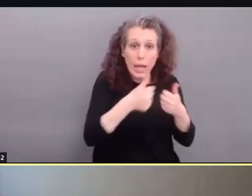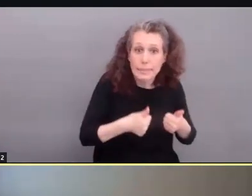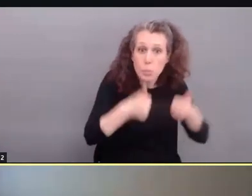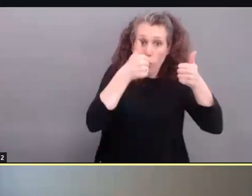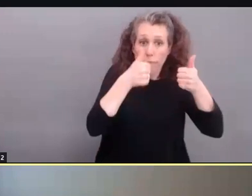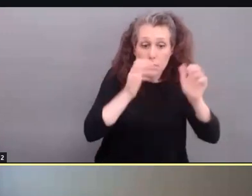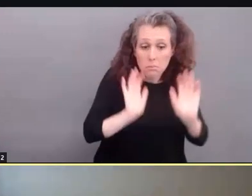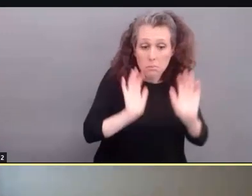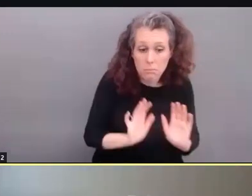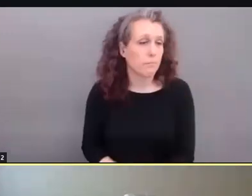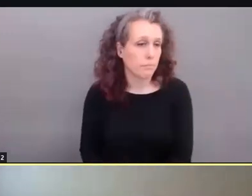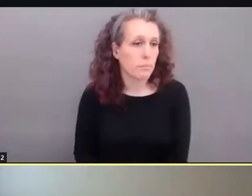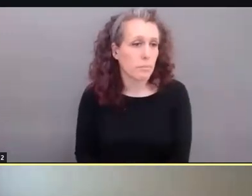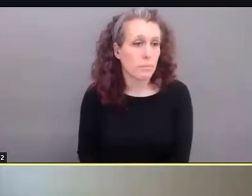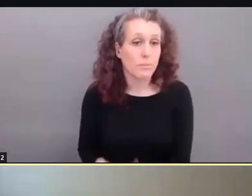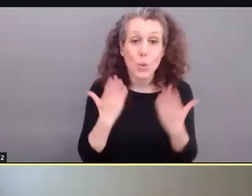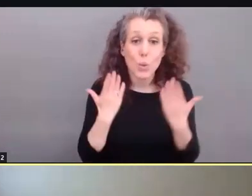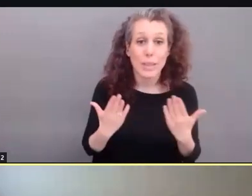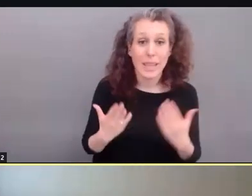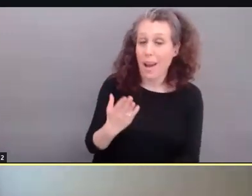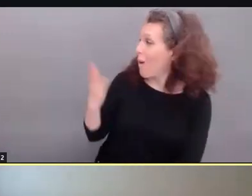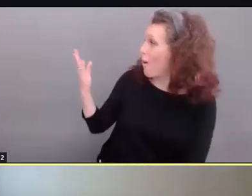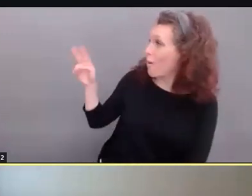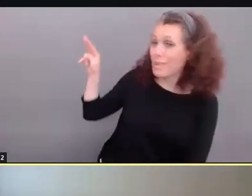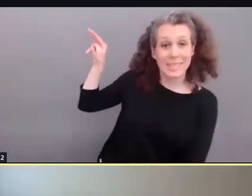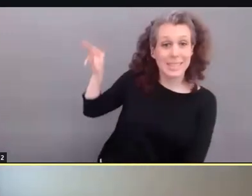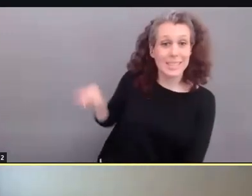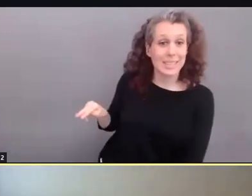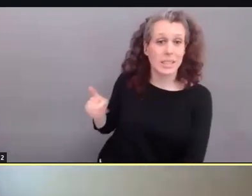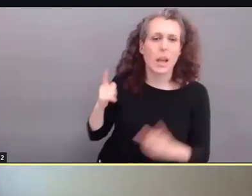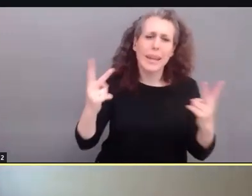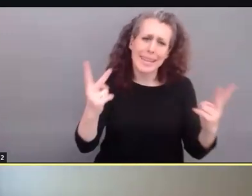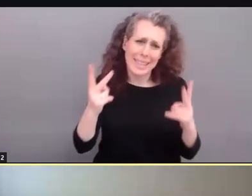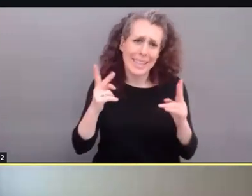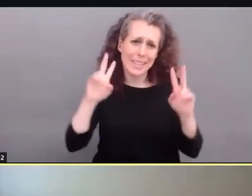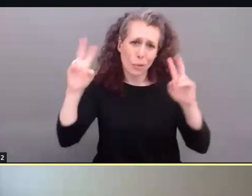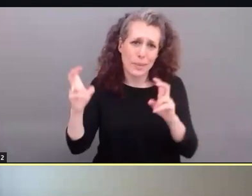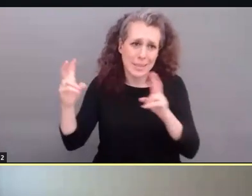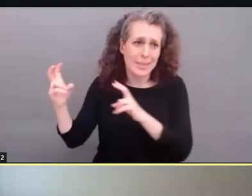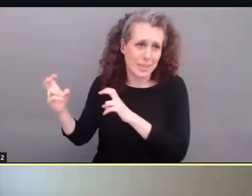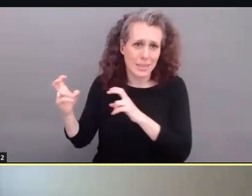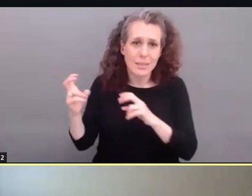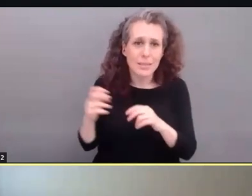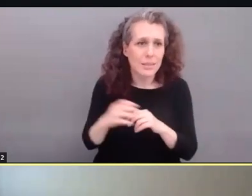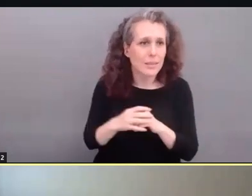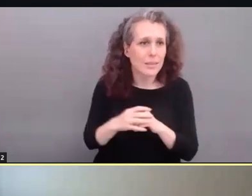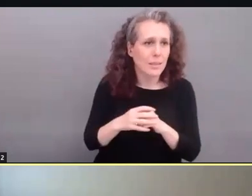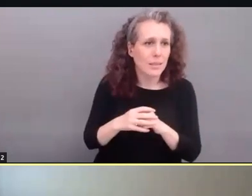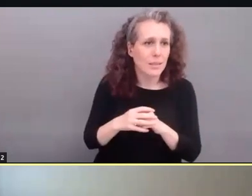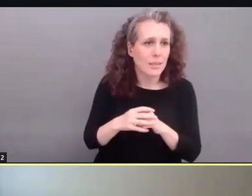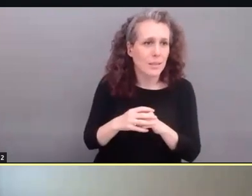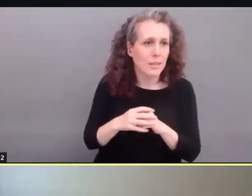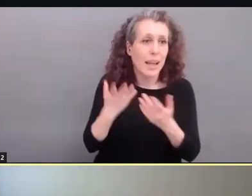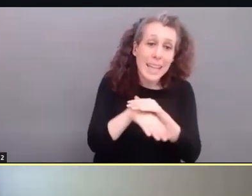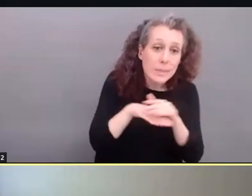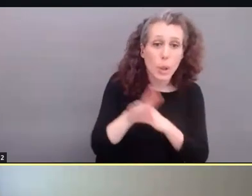front of you, you see some of those key areas we mentioned under accessible and usable